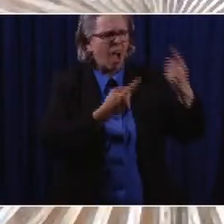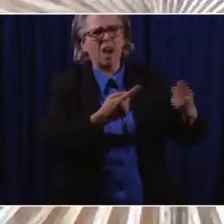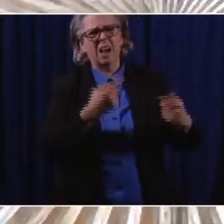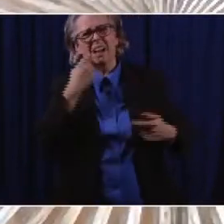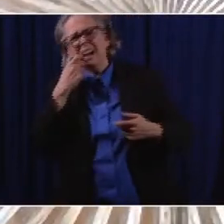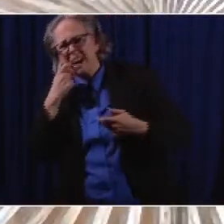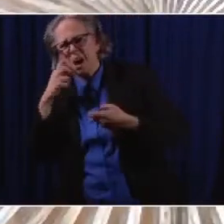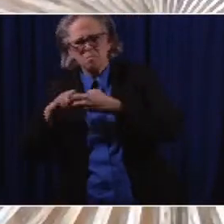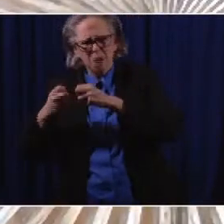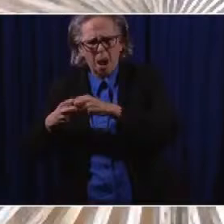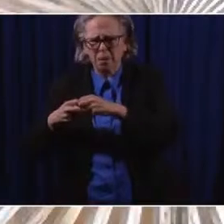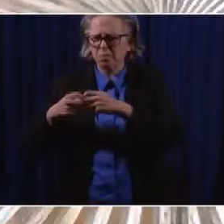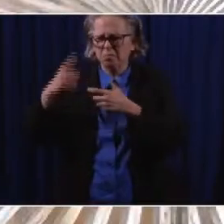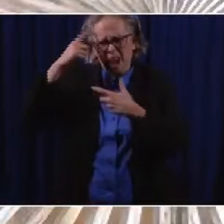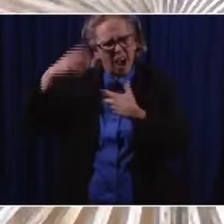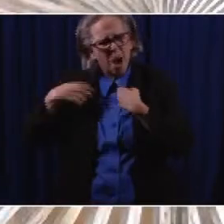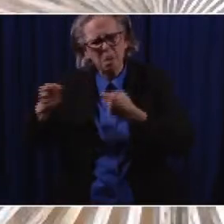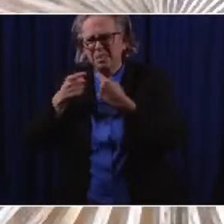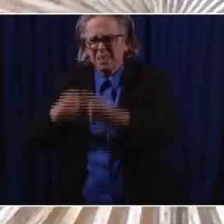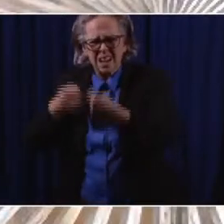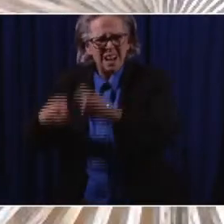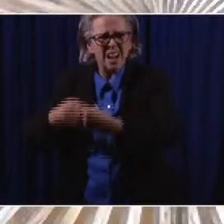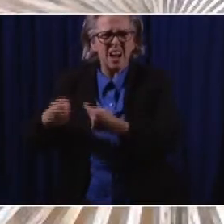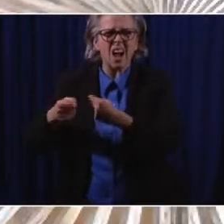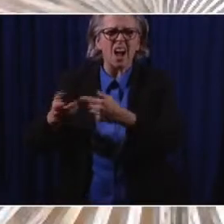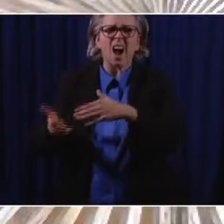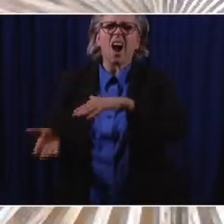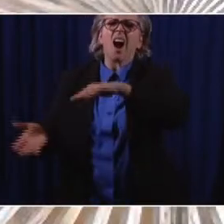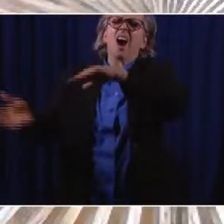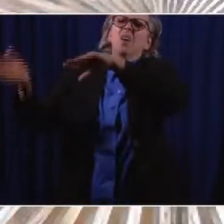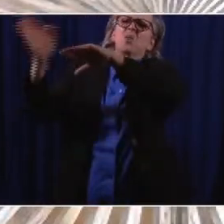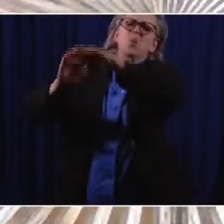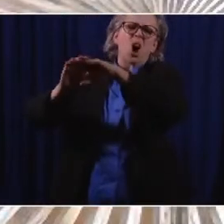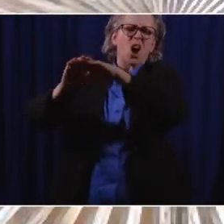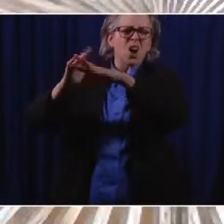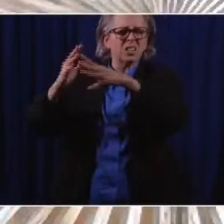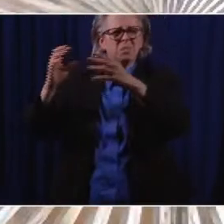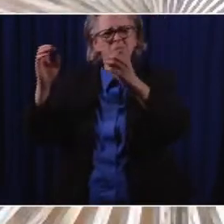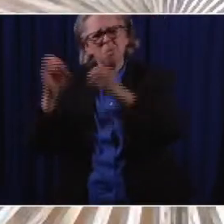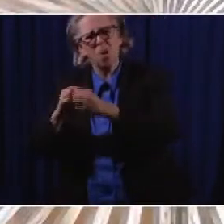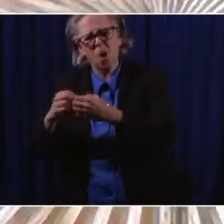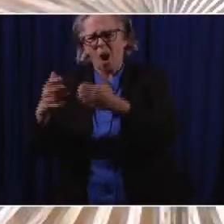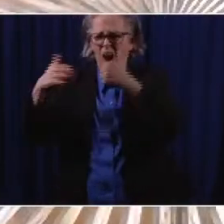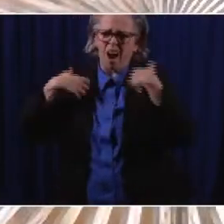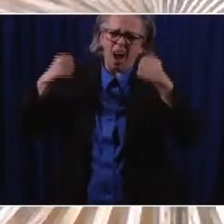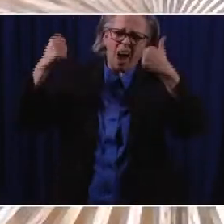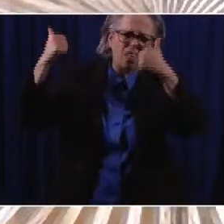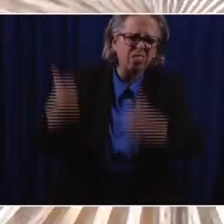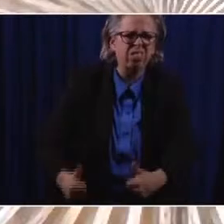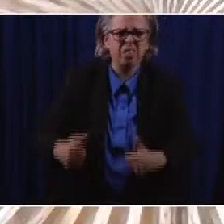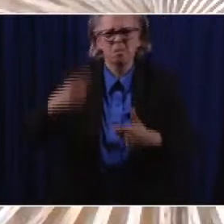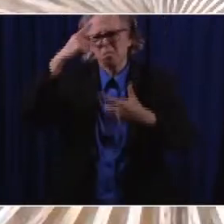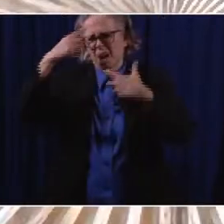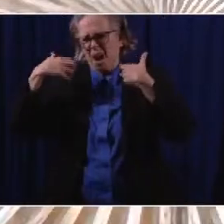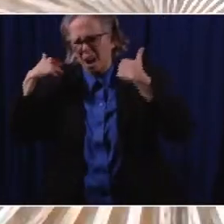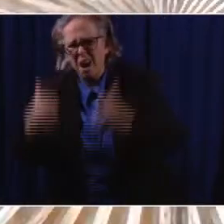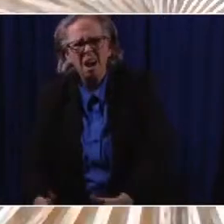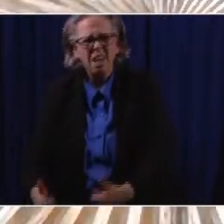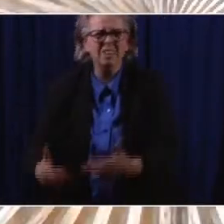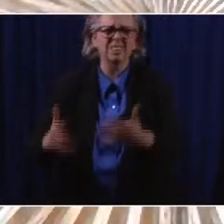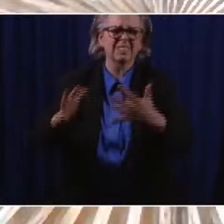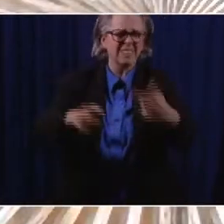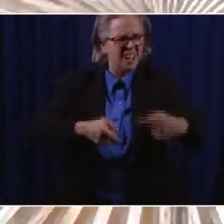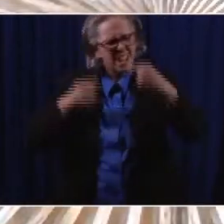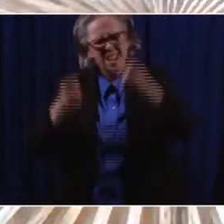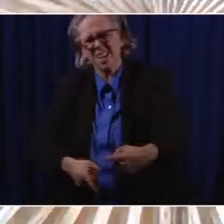health condition or substance use disorder, are seeing their symptoms increase. And so what we have done is wanted to make sure that